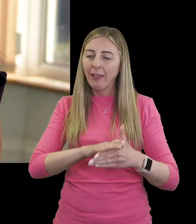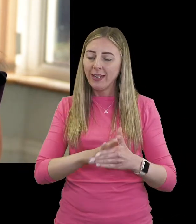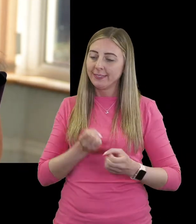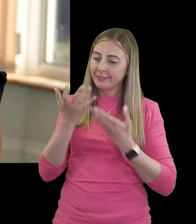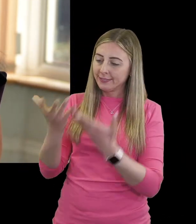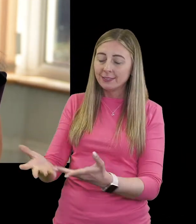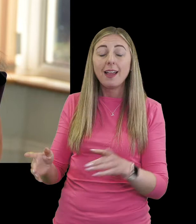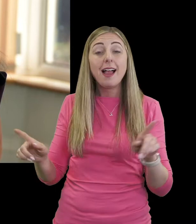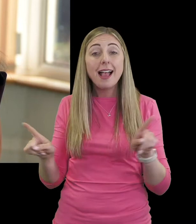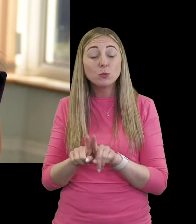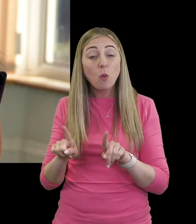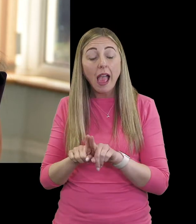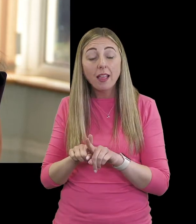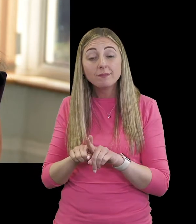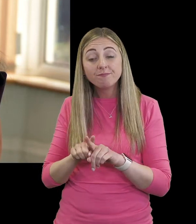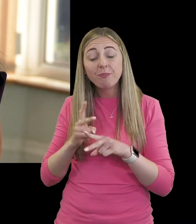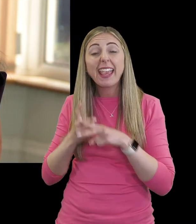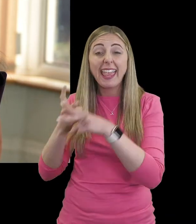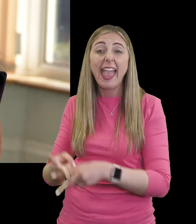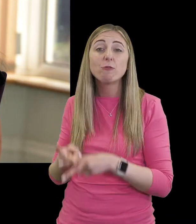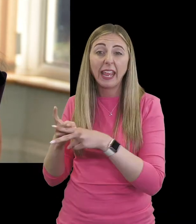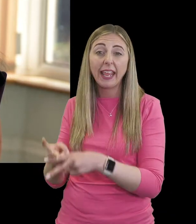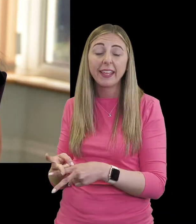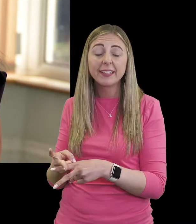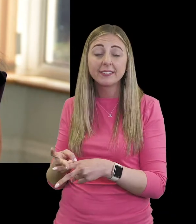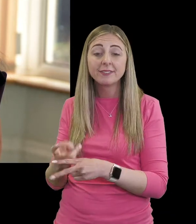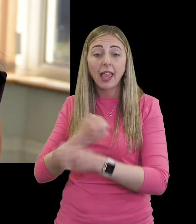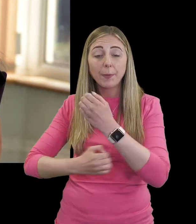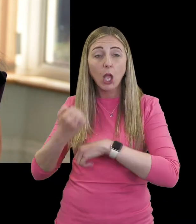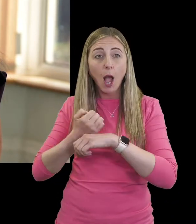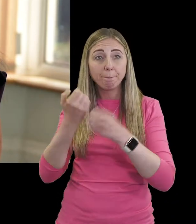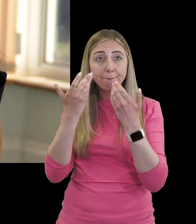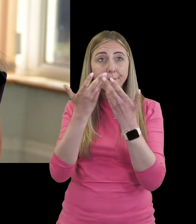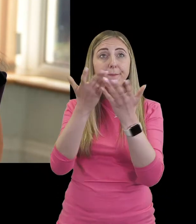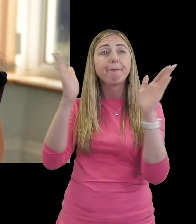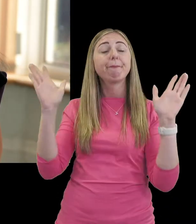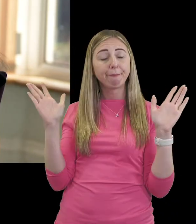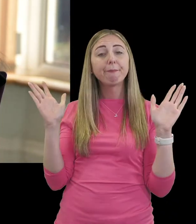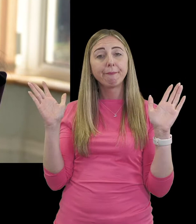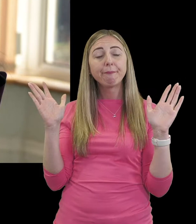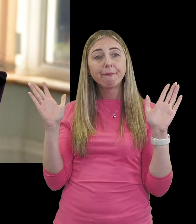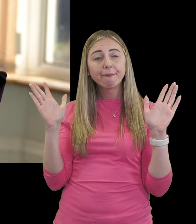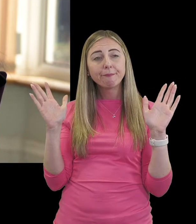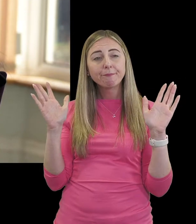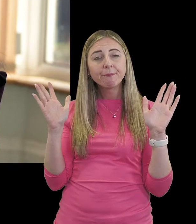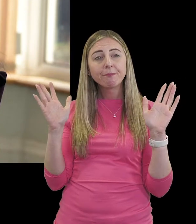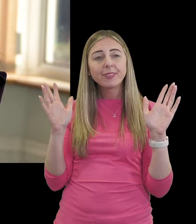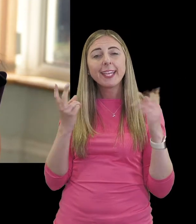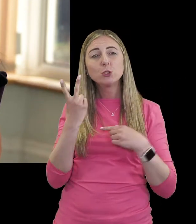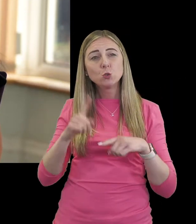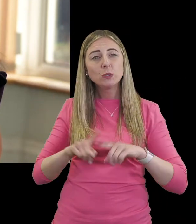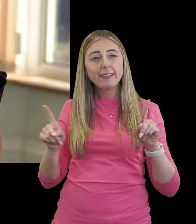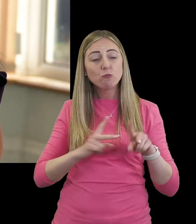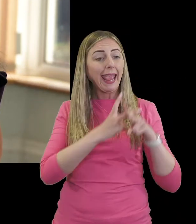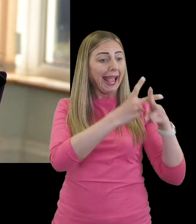of caring as well. It has really opened my mind to being a receiver of care